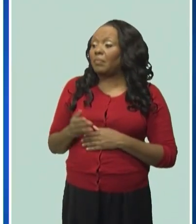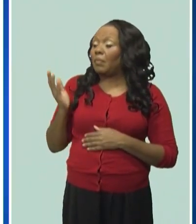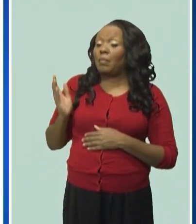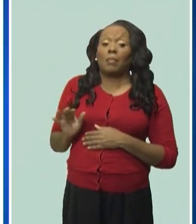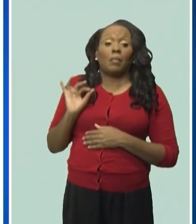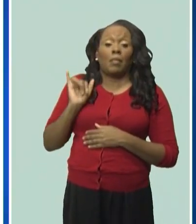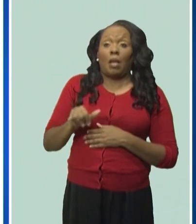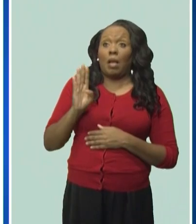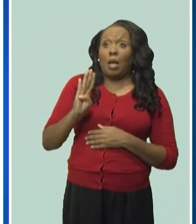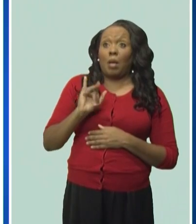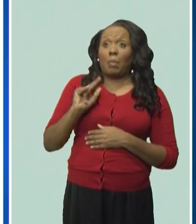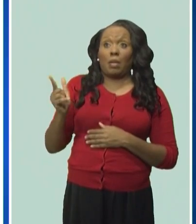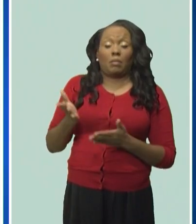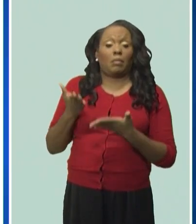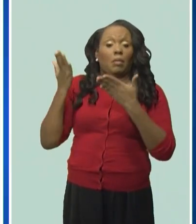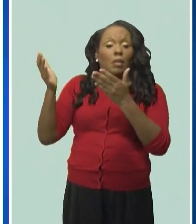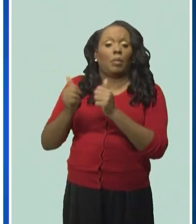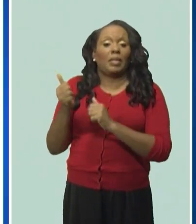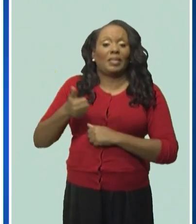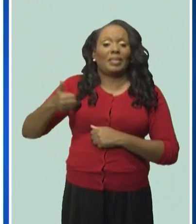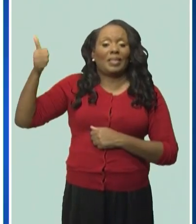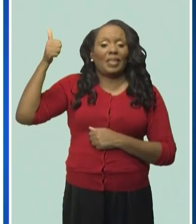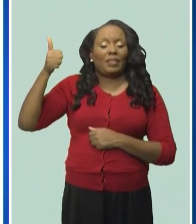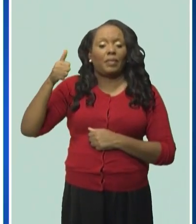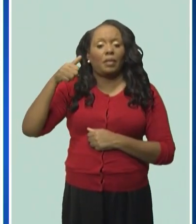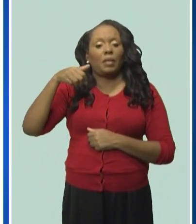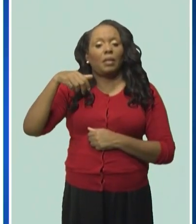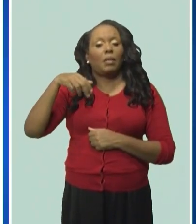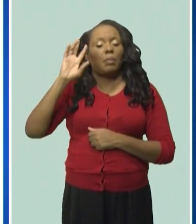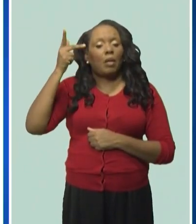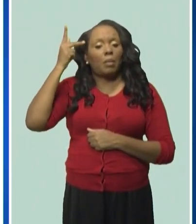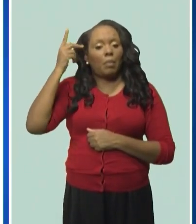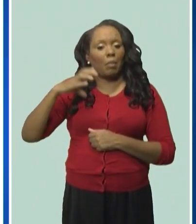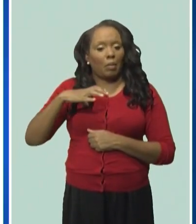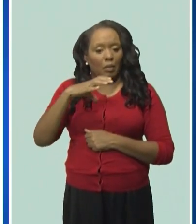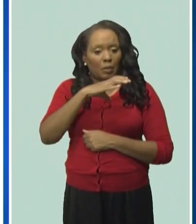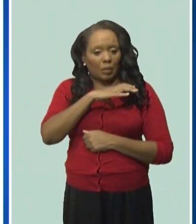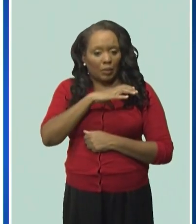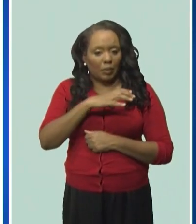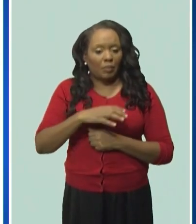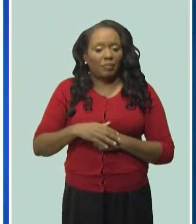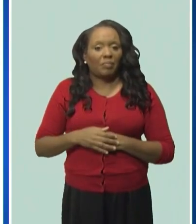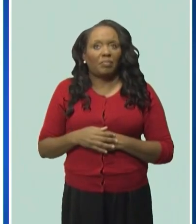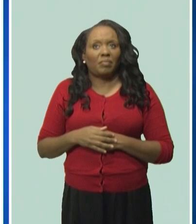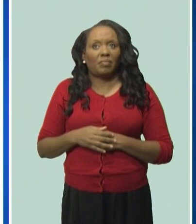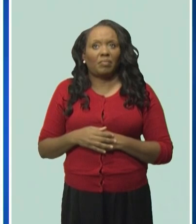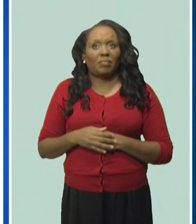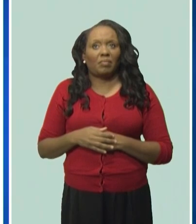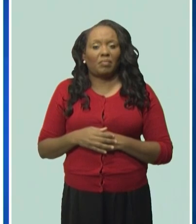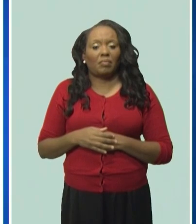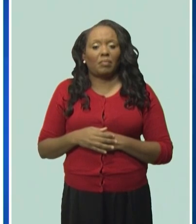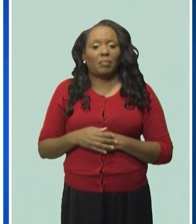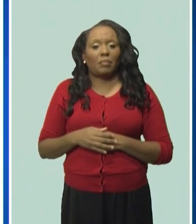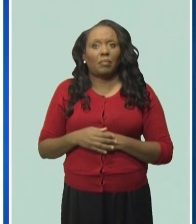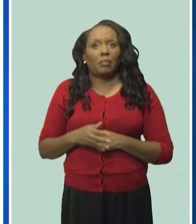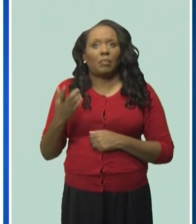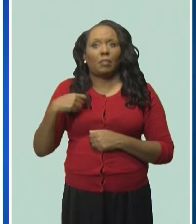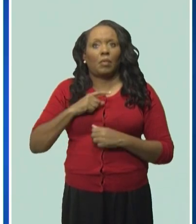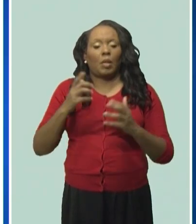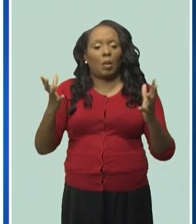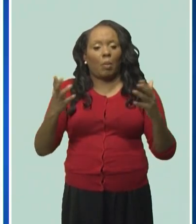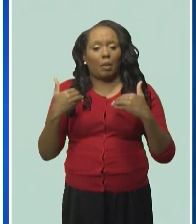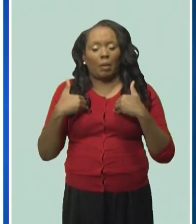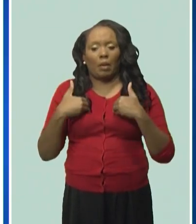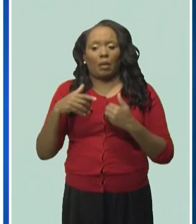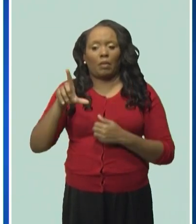the Chief Parliamentary Council, and it does take into account 20 designators, which